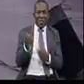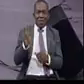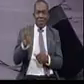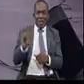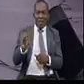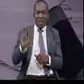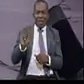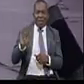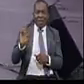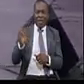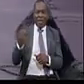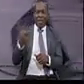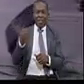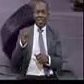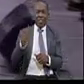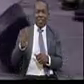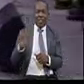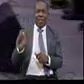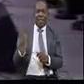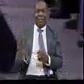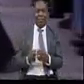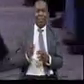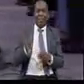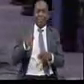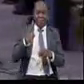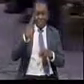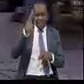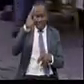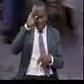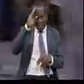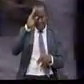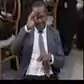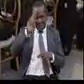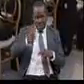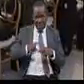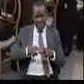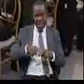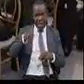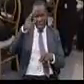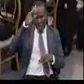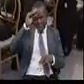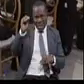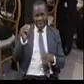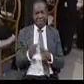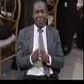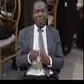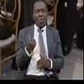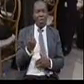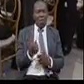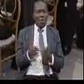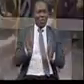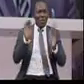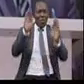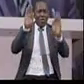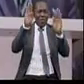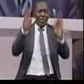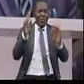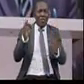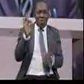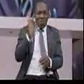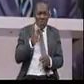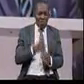Amen. What a wonderful vote of thanks. And I want to tell you,